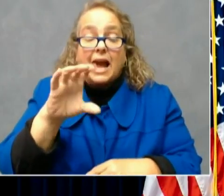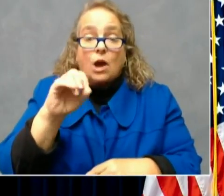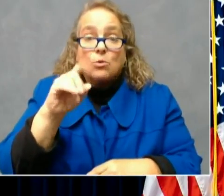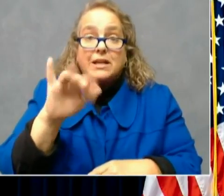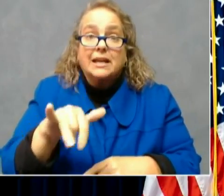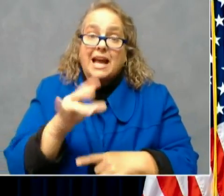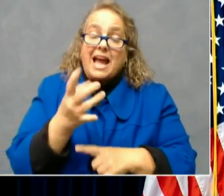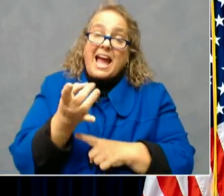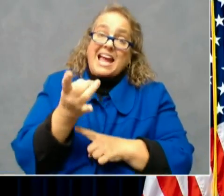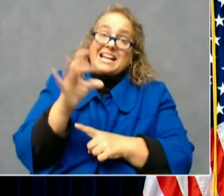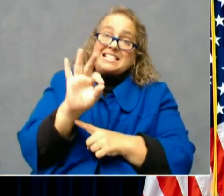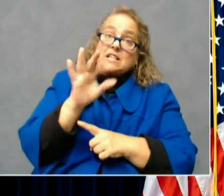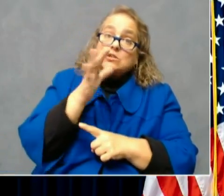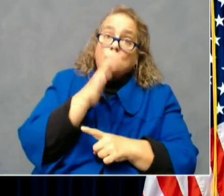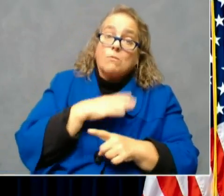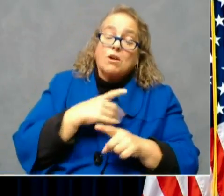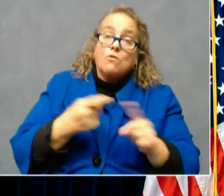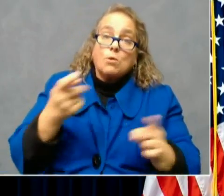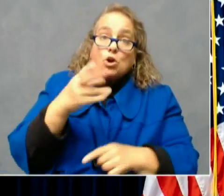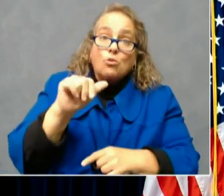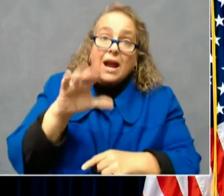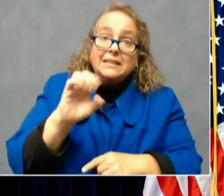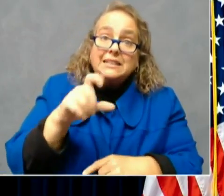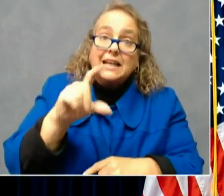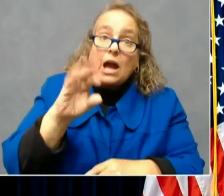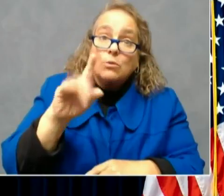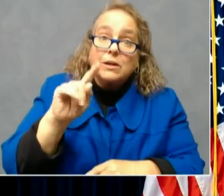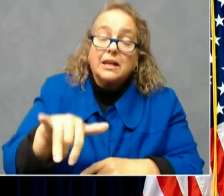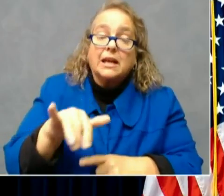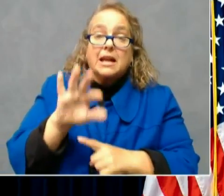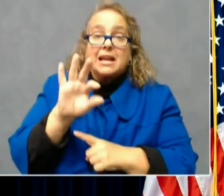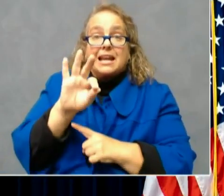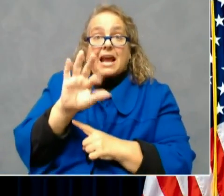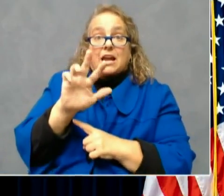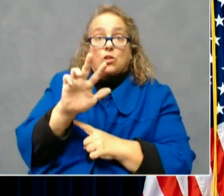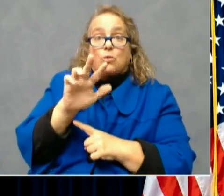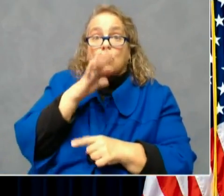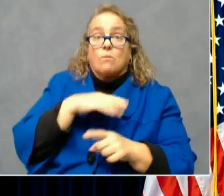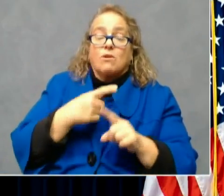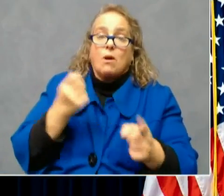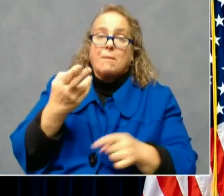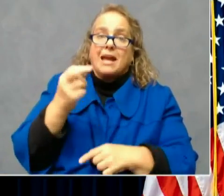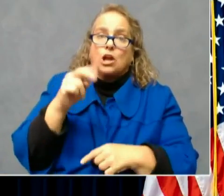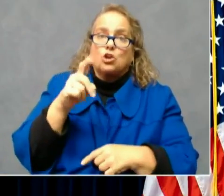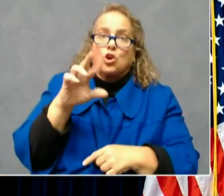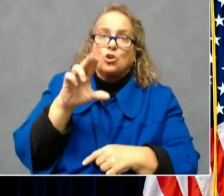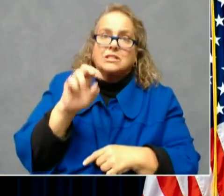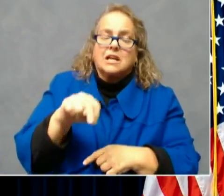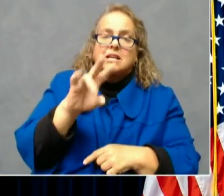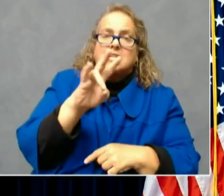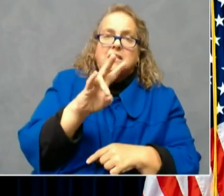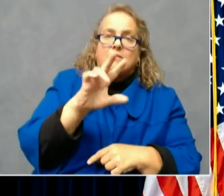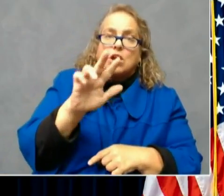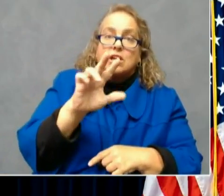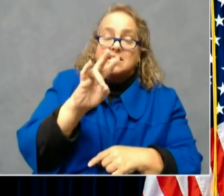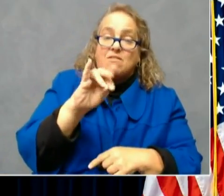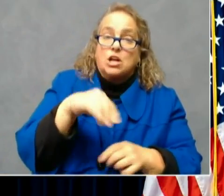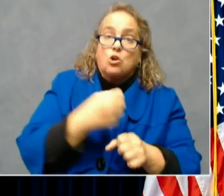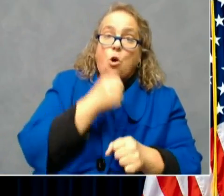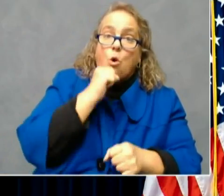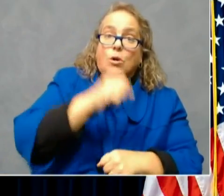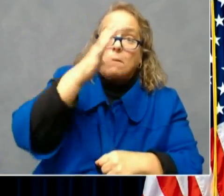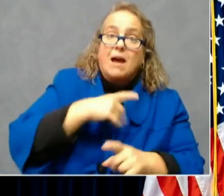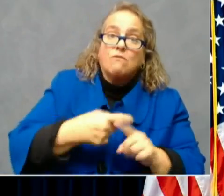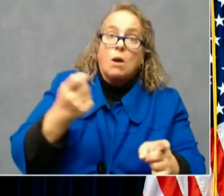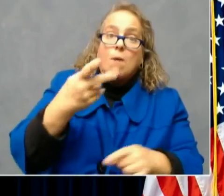86-year-old woman from Grayson County. 93-year-old woman from Henderson. 87-year-old man from Hopkins. And a whole lot